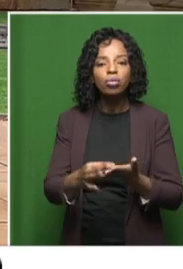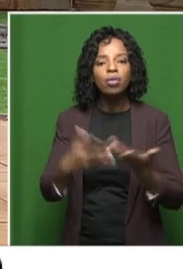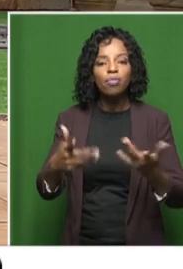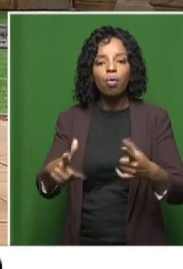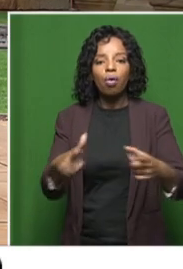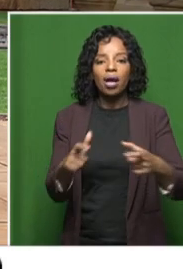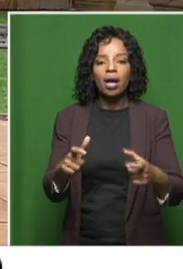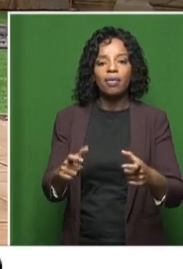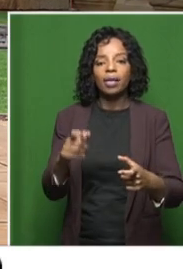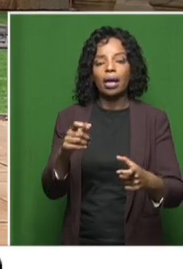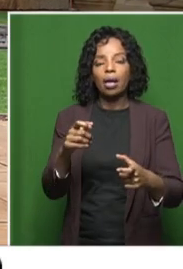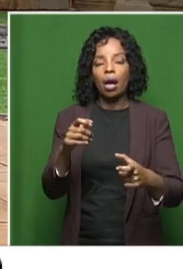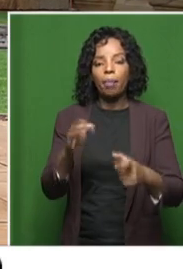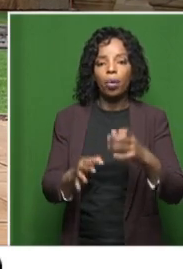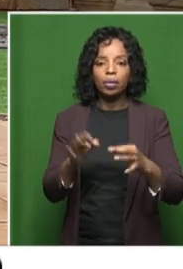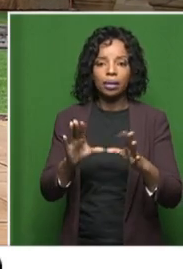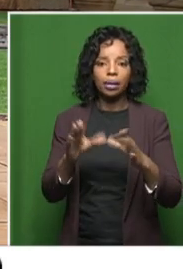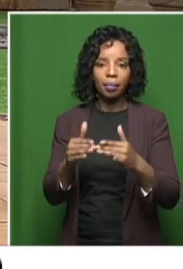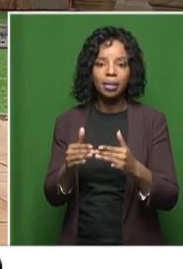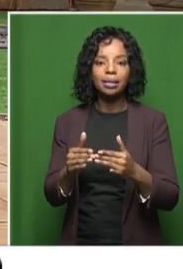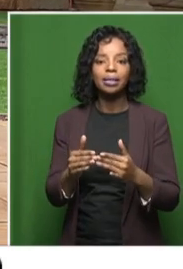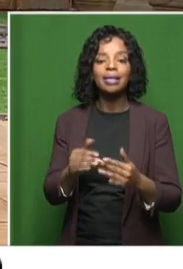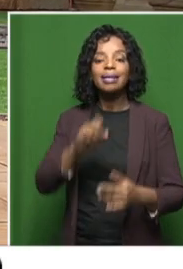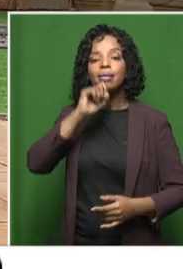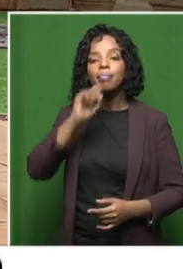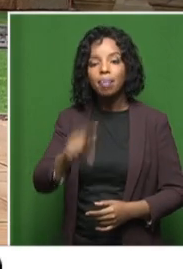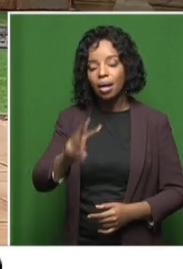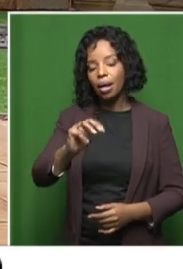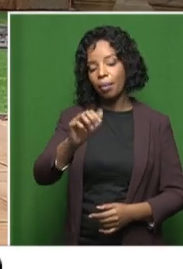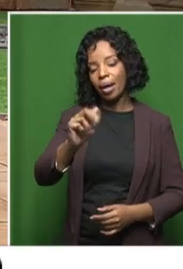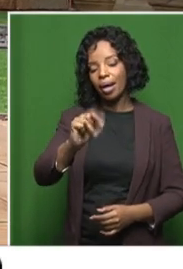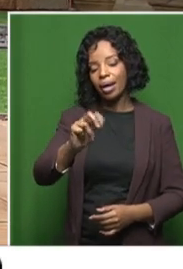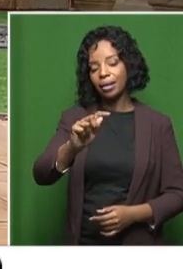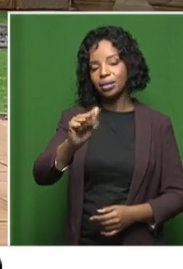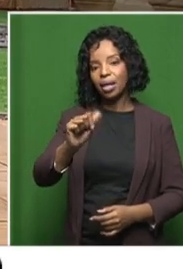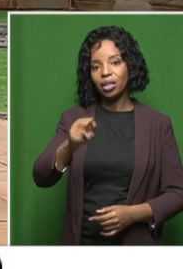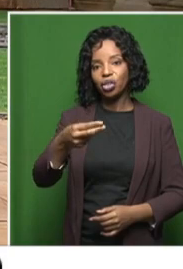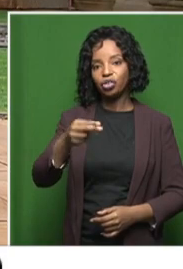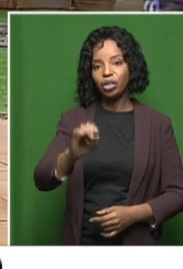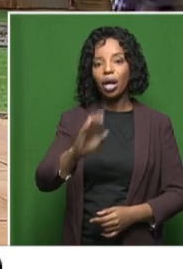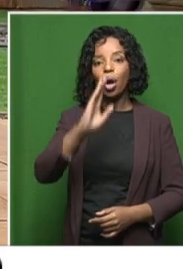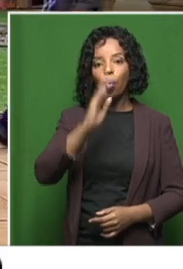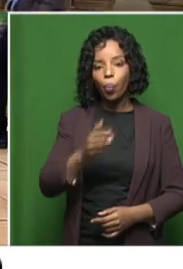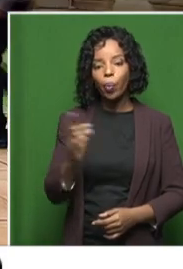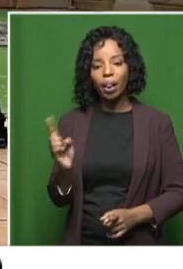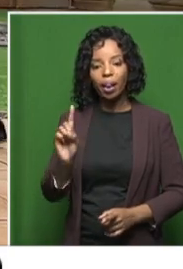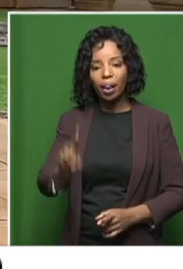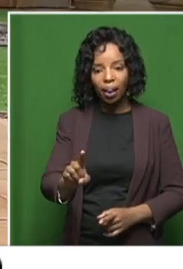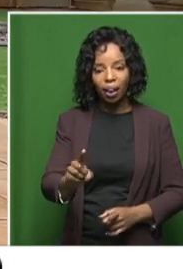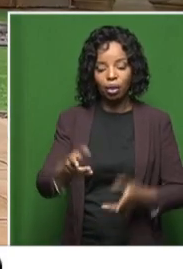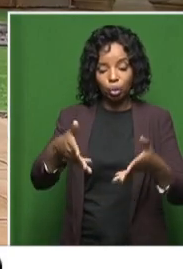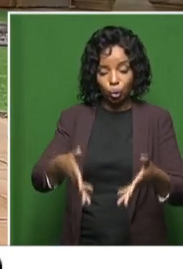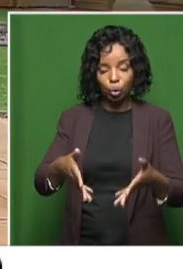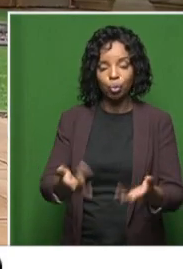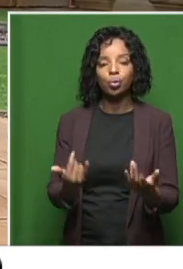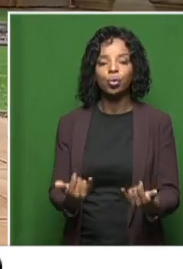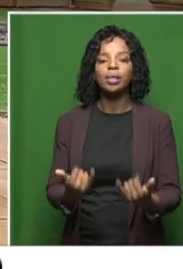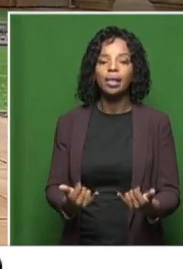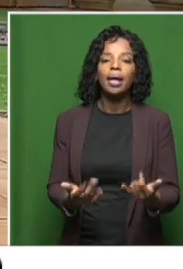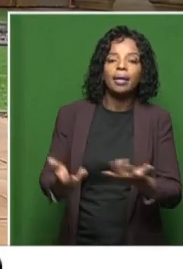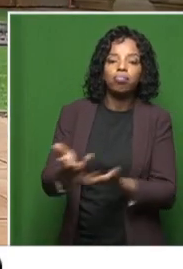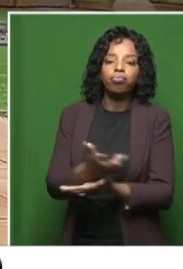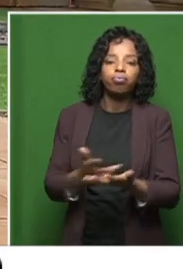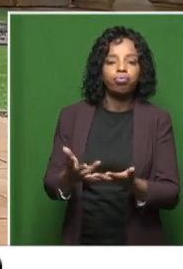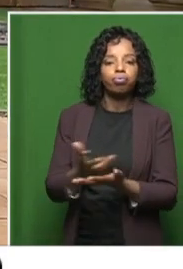Mineral Resources, Gwede Mantashe, will be central to these bilateral meetings that will be taking place here today. So, issues